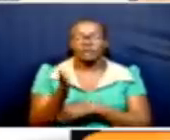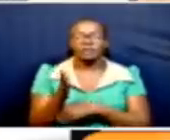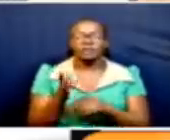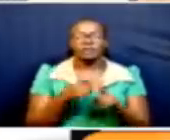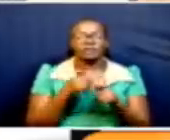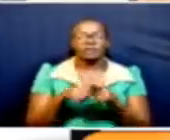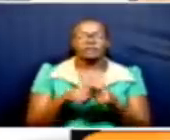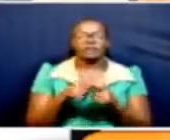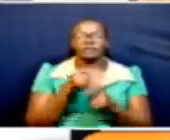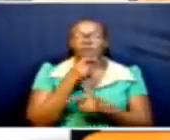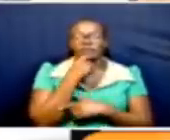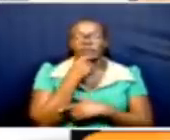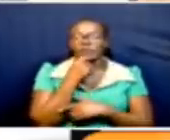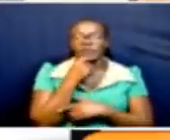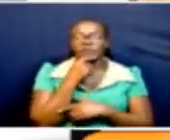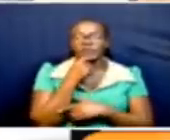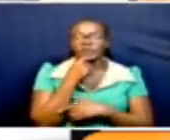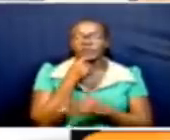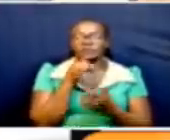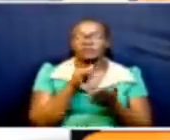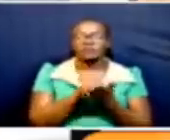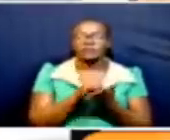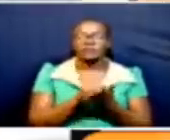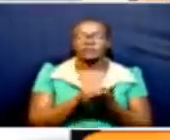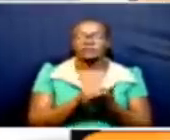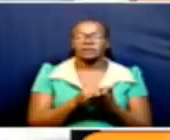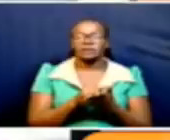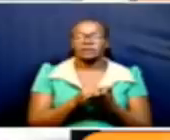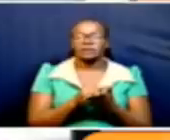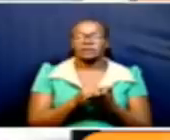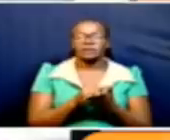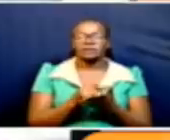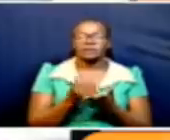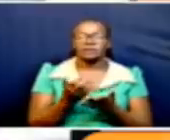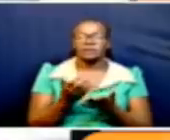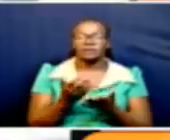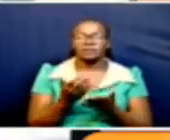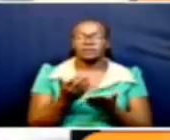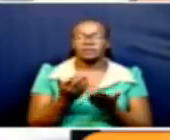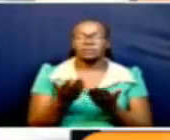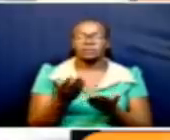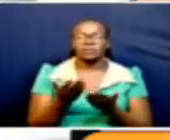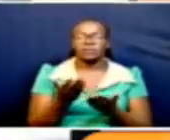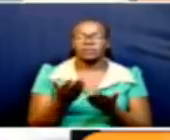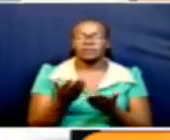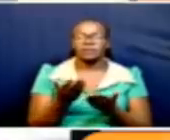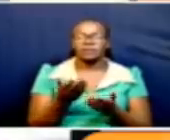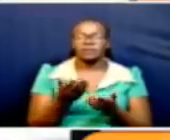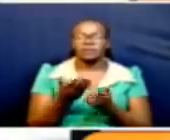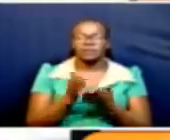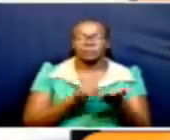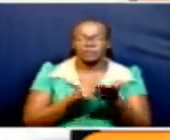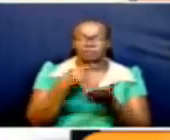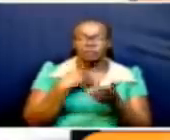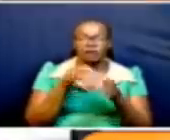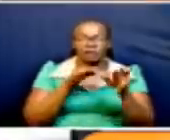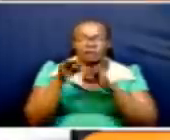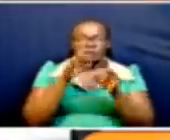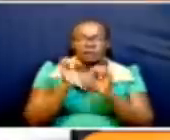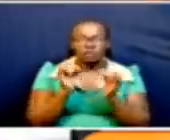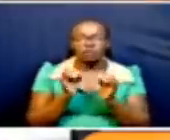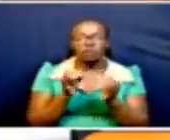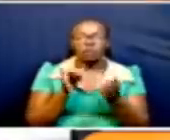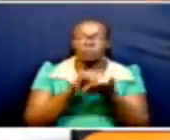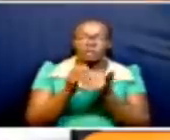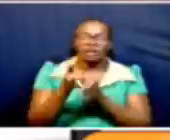person declare that this money is for? You are putting a billion in somebody's account and you don't have an explanation. So it's a law. And no one's asking. And no